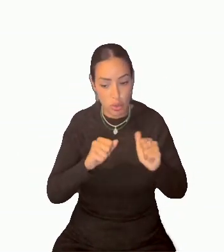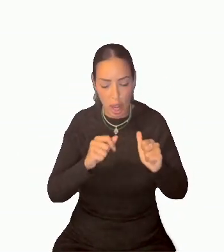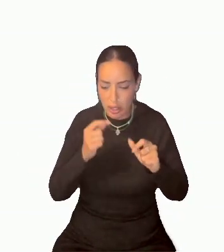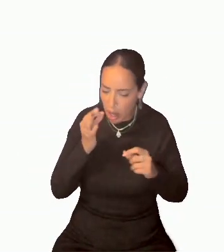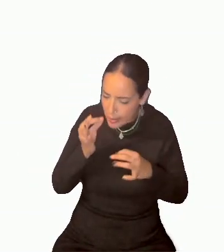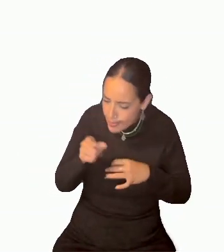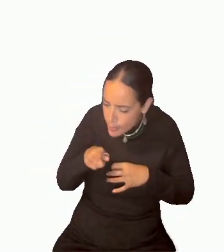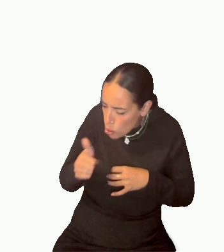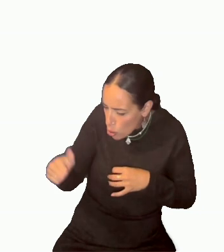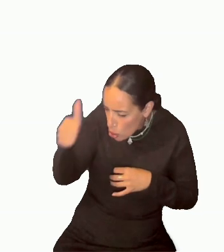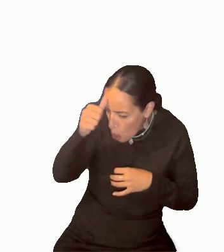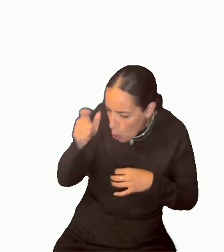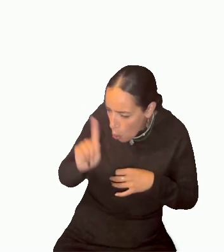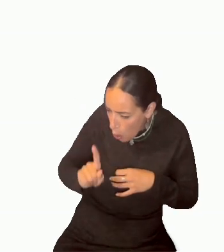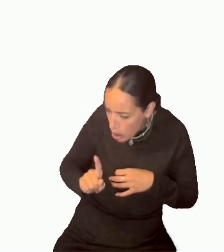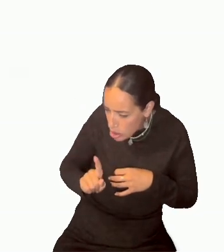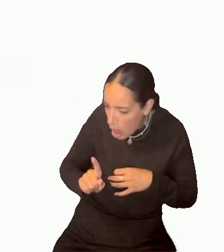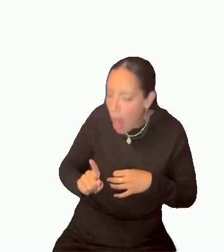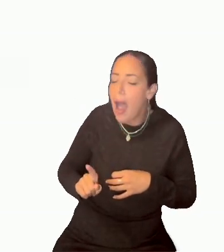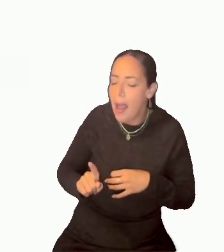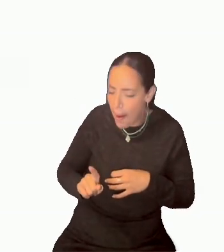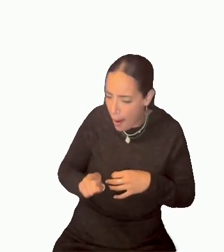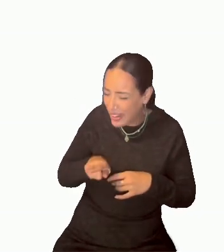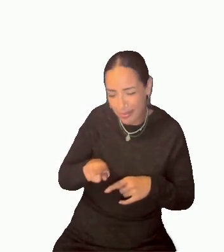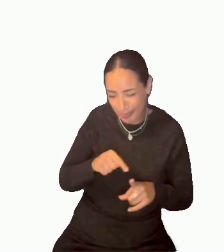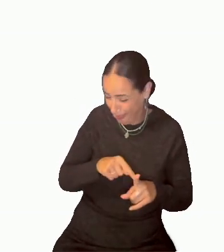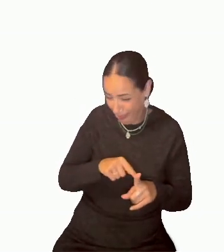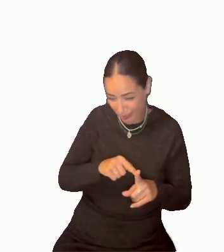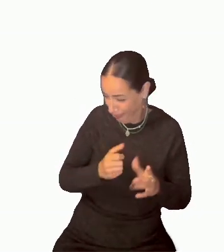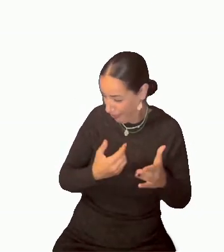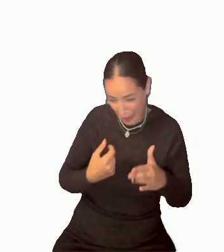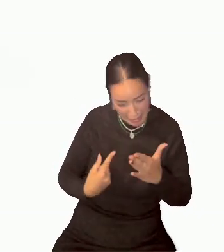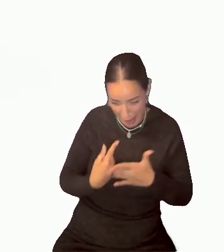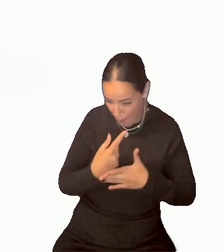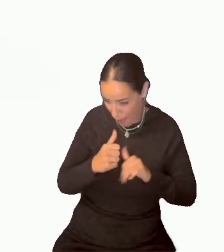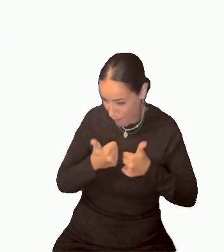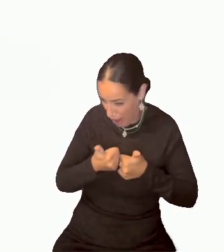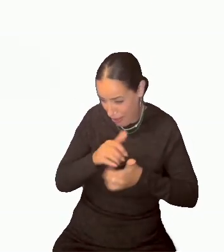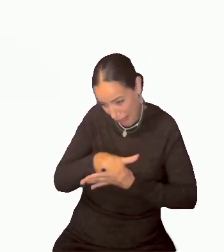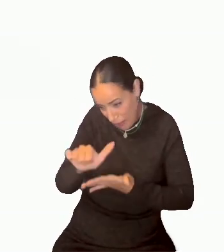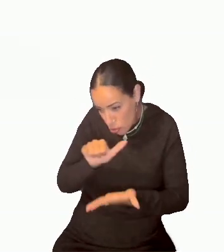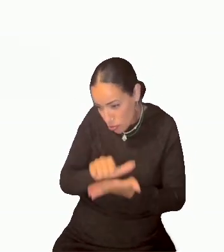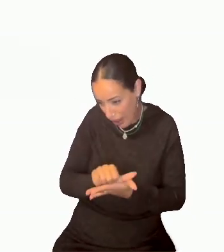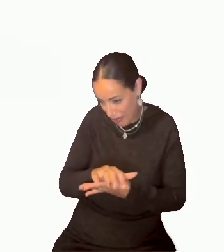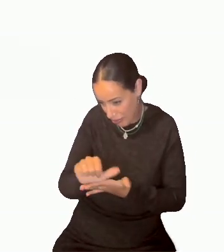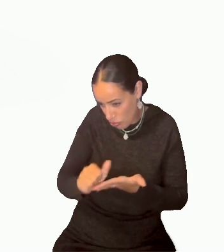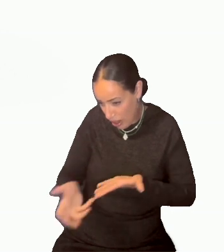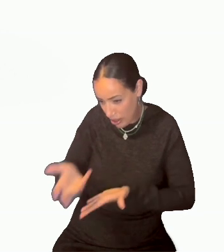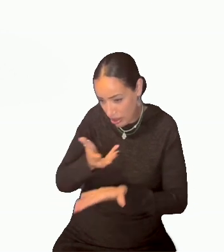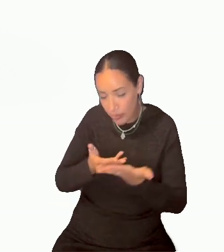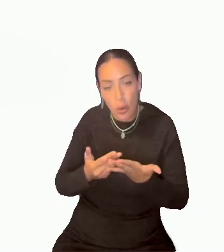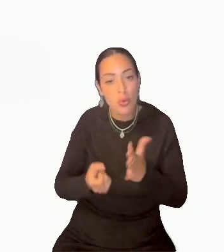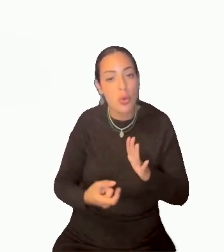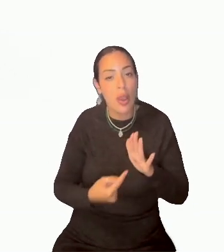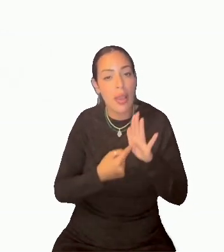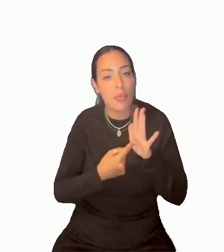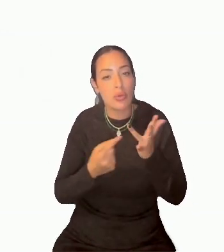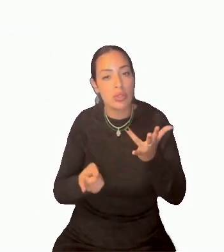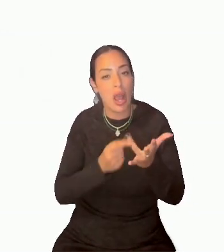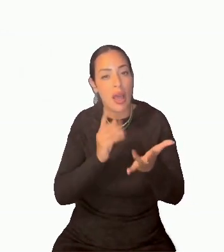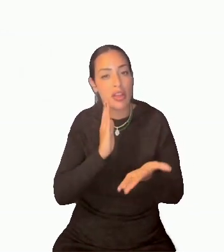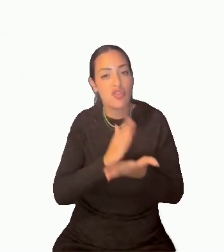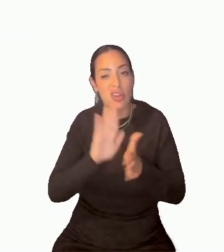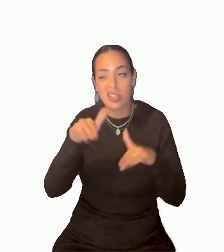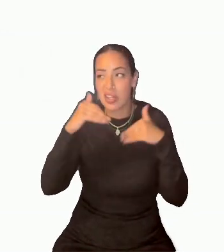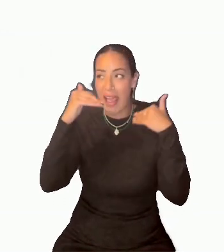then correcting and adding to this. It's also important, wherever possible, to involve other familiar and trusted adults to help to